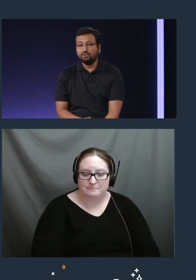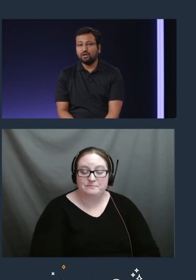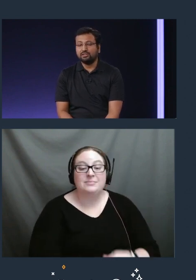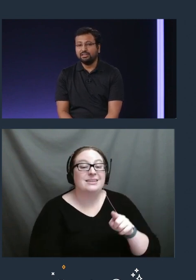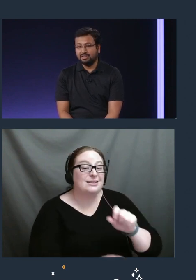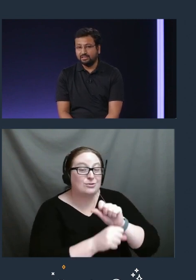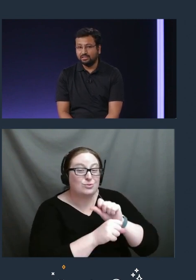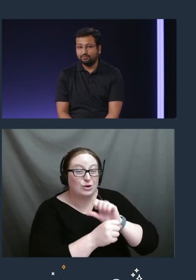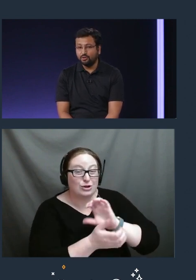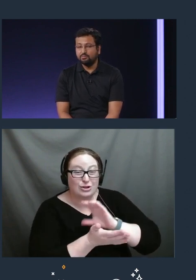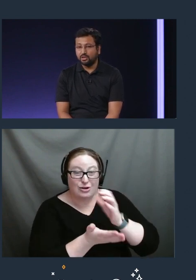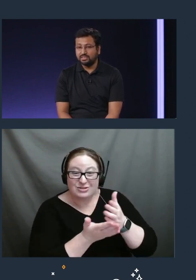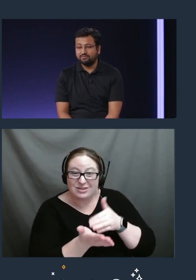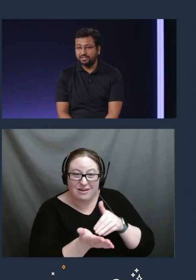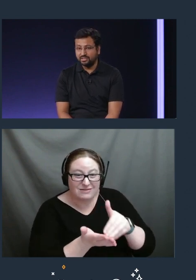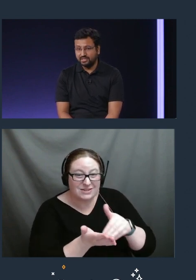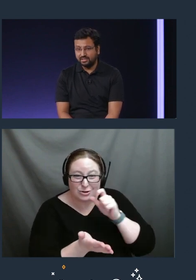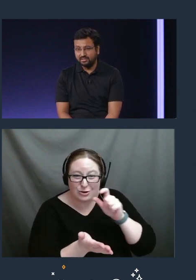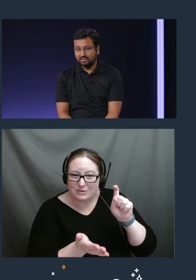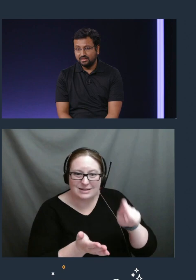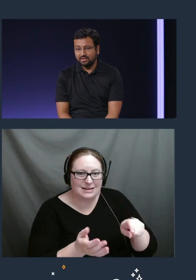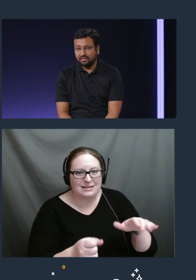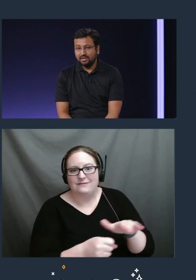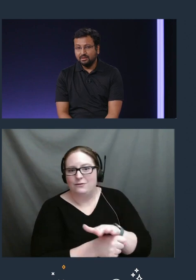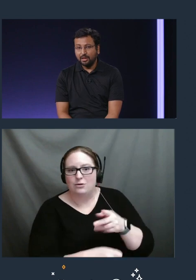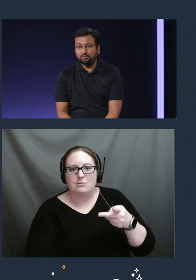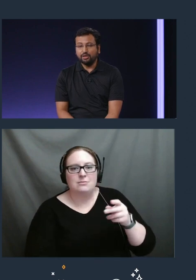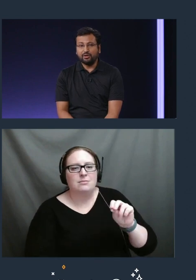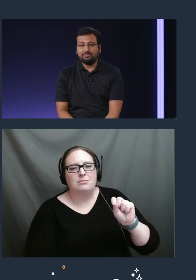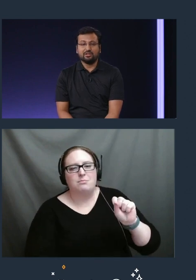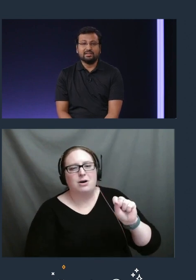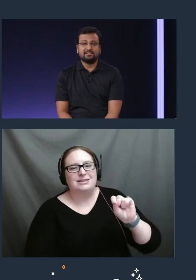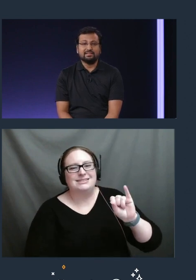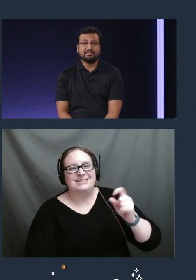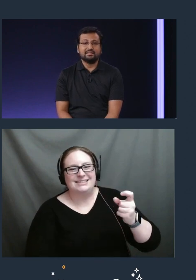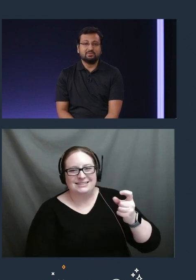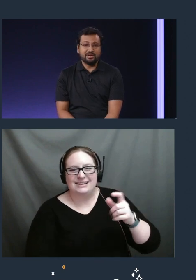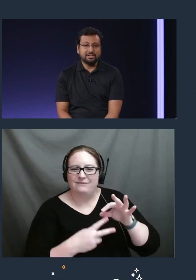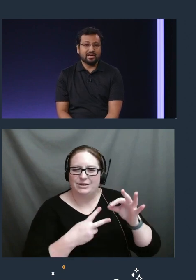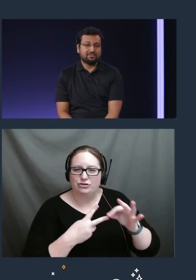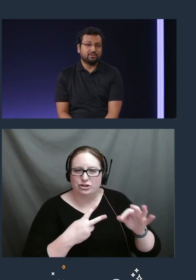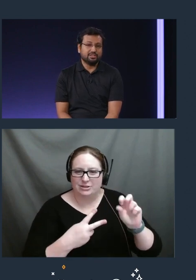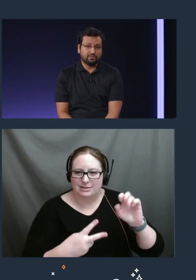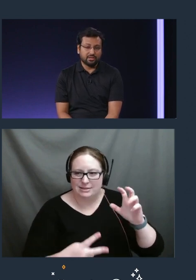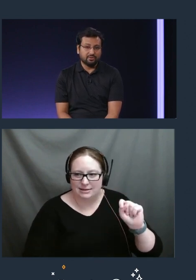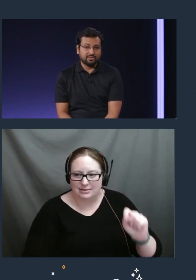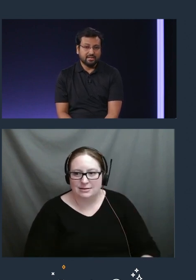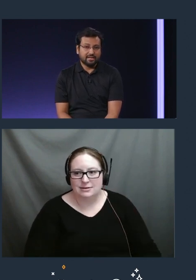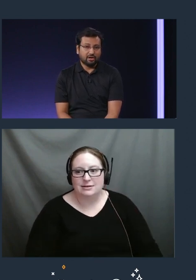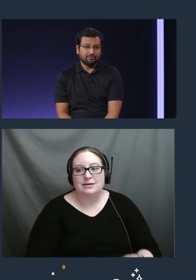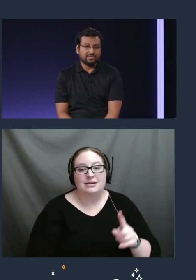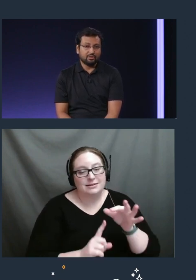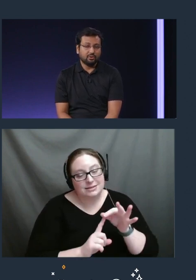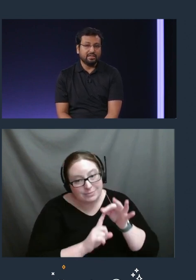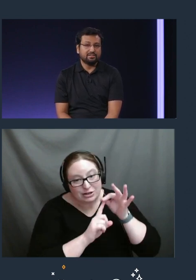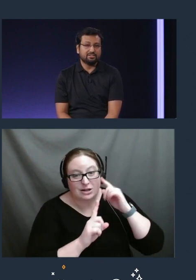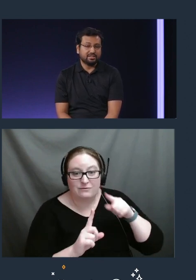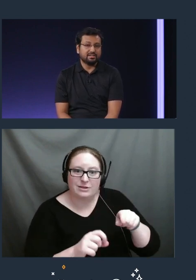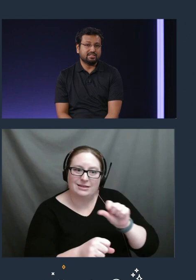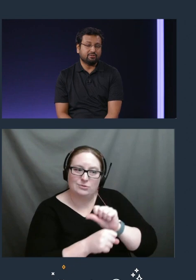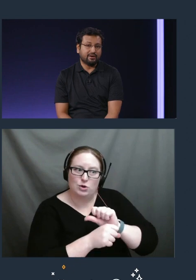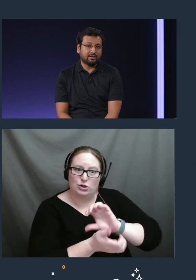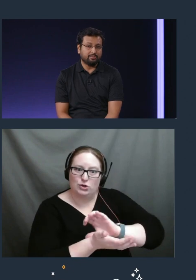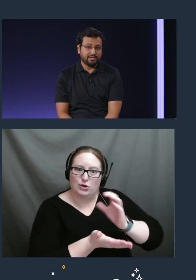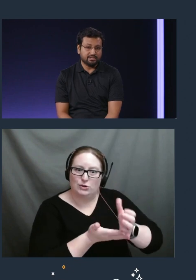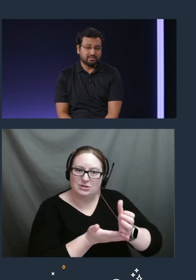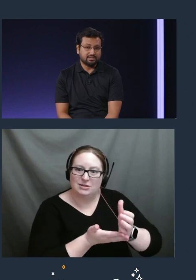often do not need the full POSIX feature set. Mount Point for Amazon S3 is specialized for these workloads and offers only a restricted